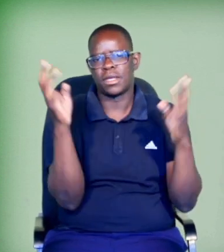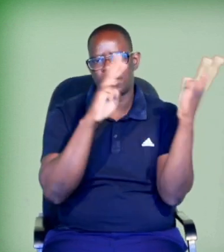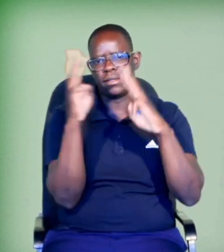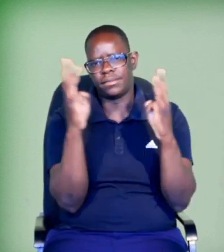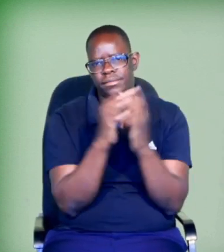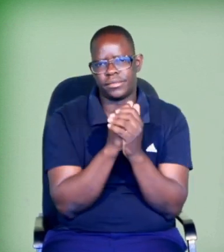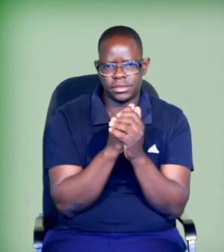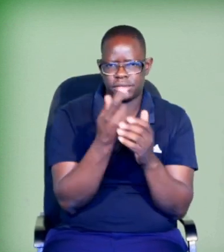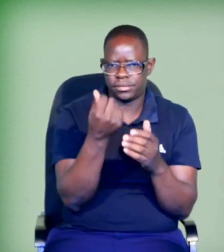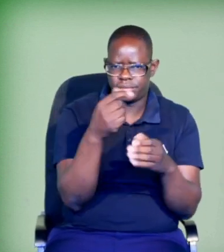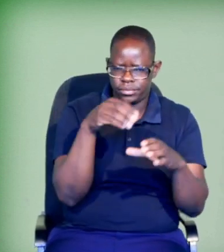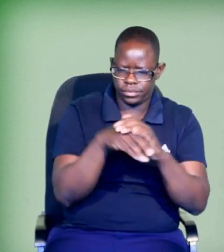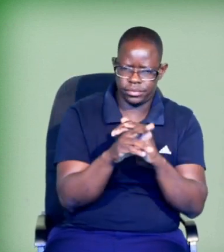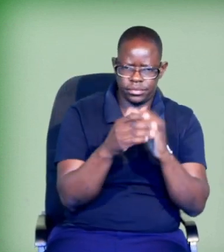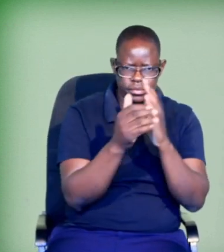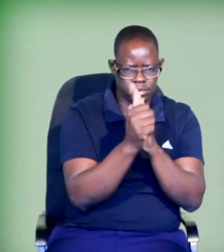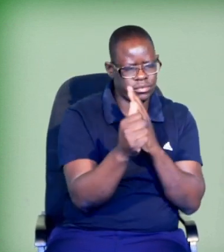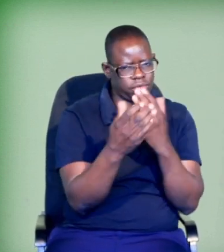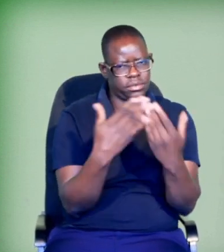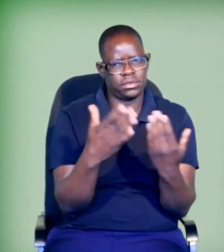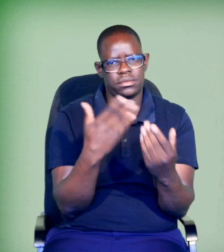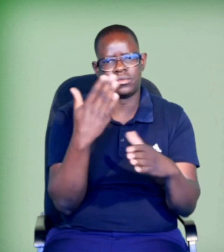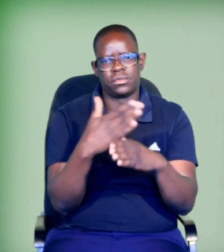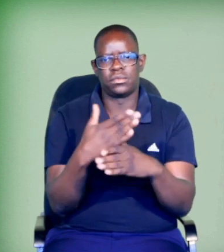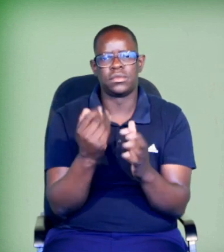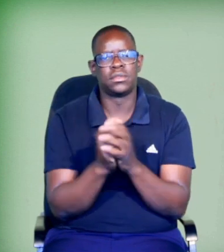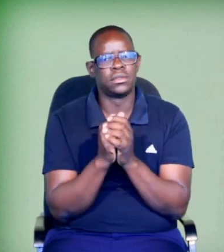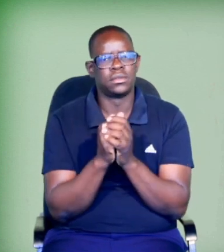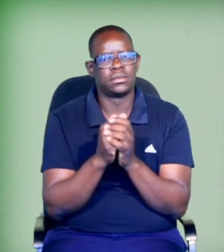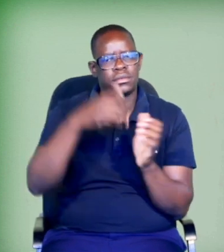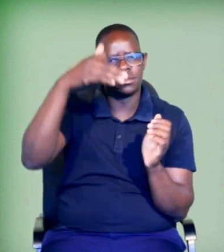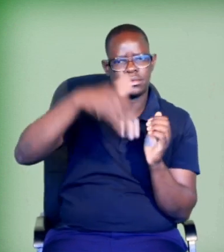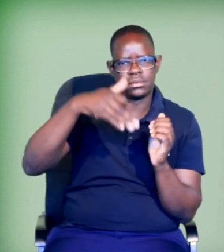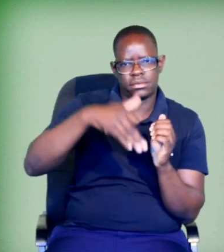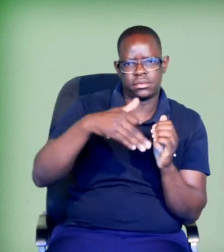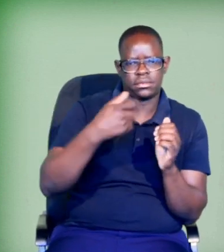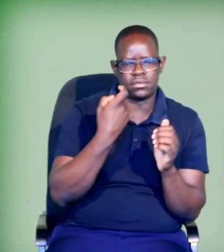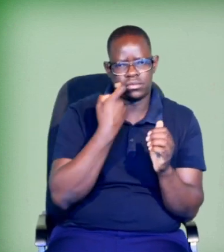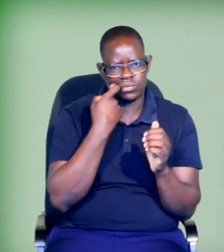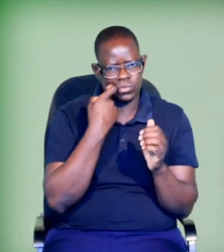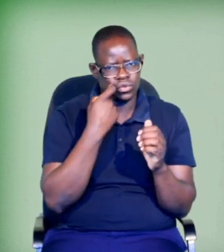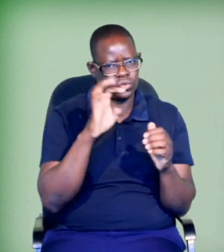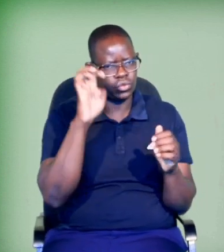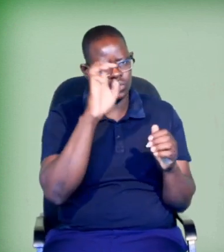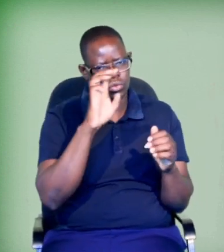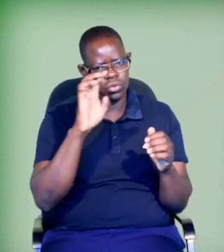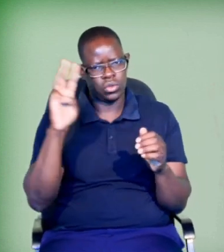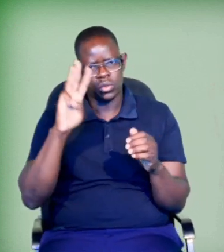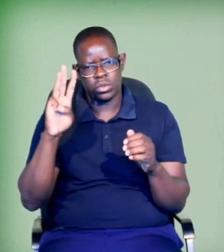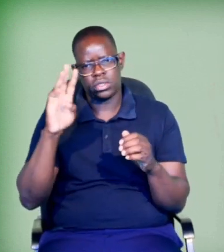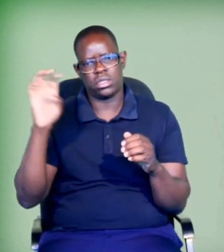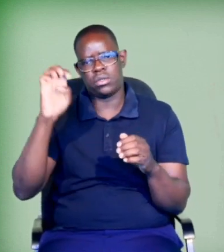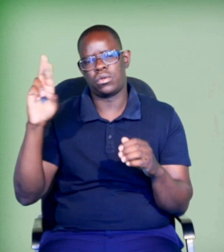conditions, capital investments, skilled or cheap labor, and so on. In Namibia, we have a fishing port on the west coast, Erongo